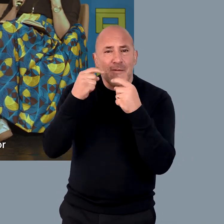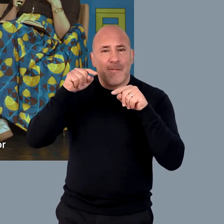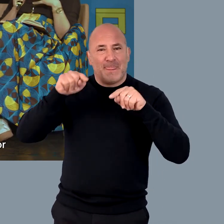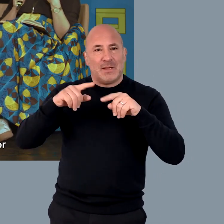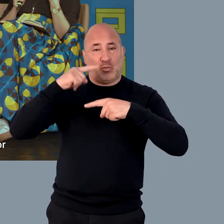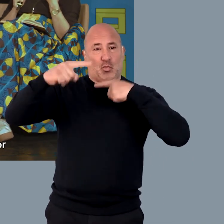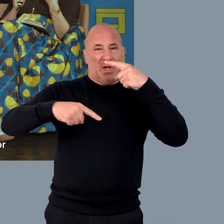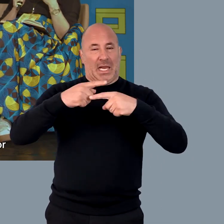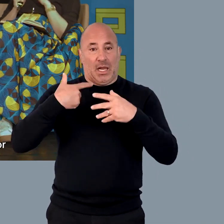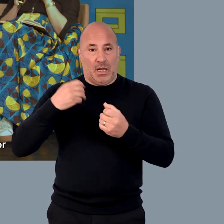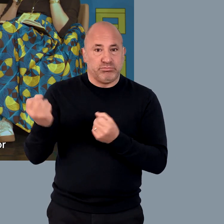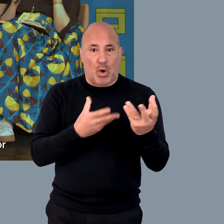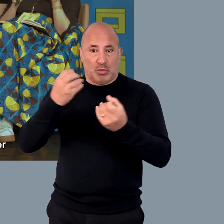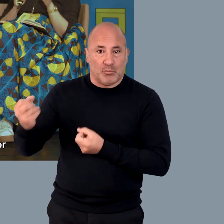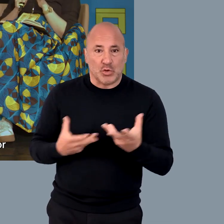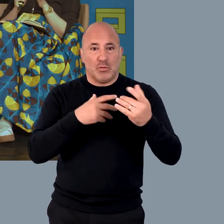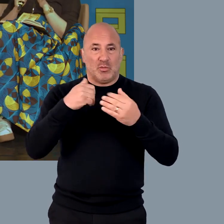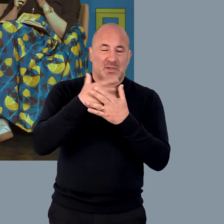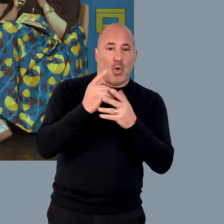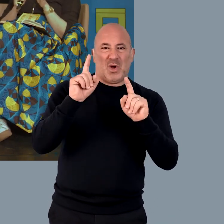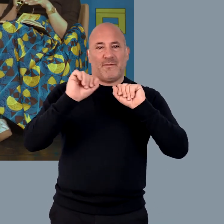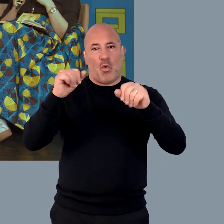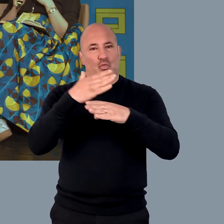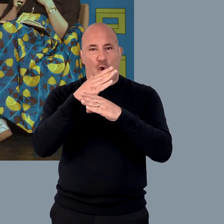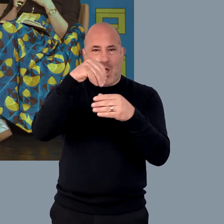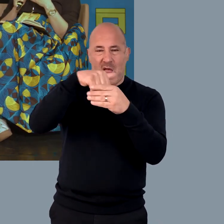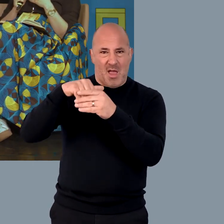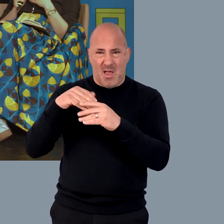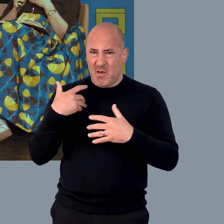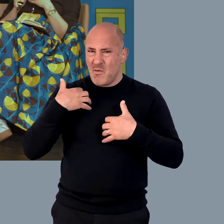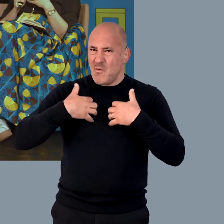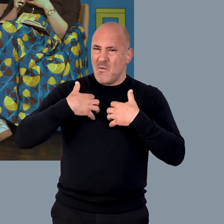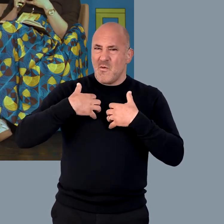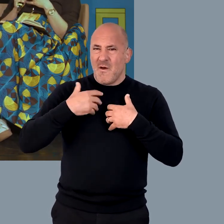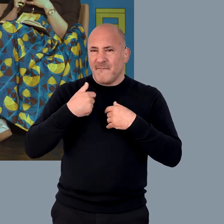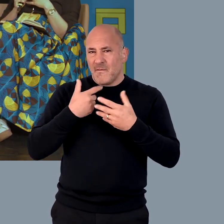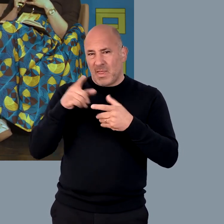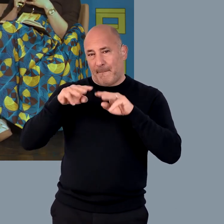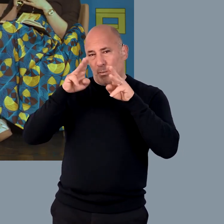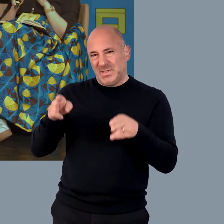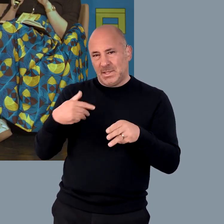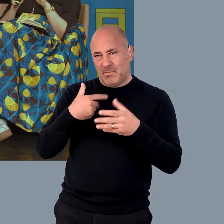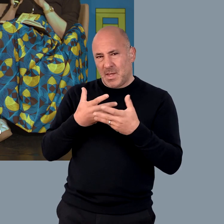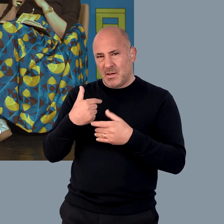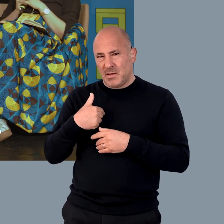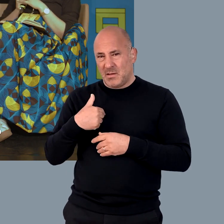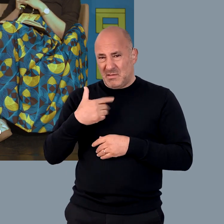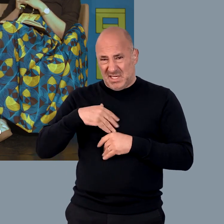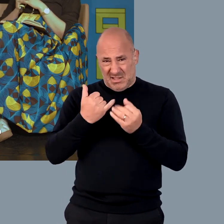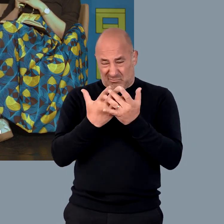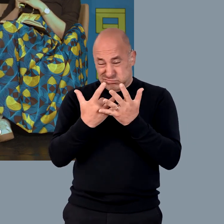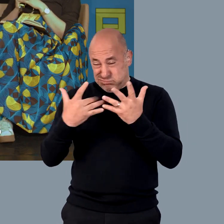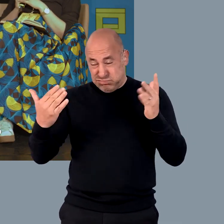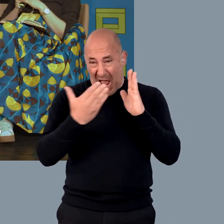hamster wheel we're on of constant production, whatever your sector or field is, I'm really intrigued by. And we had a slight conversation when we were talking in the